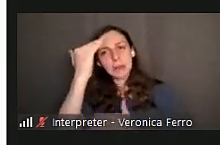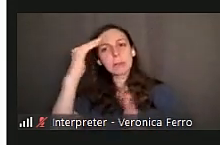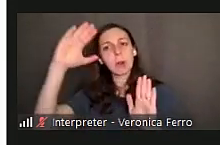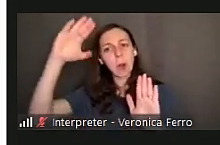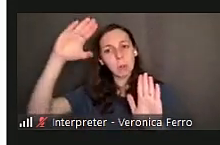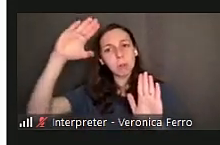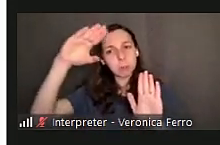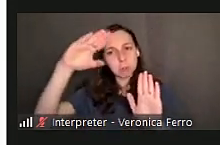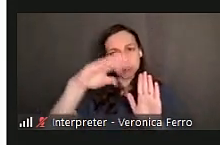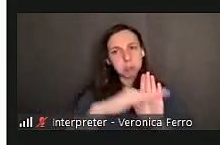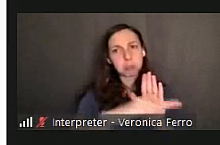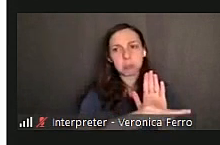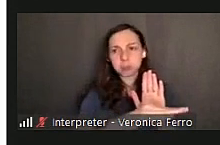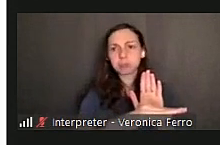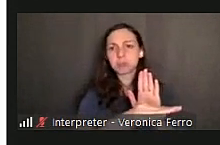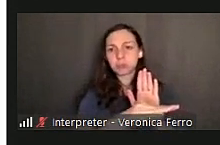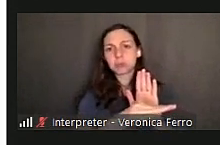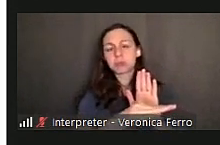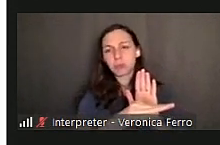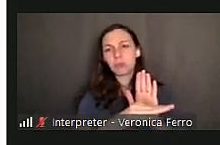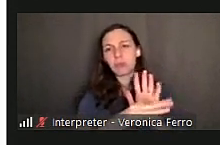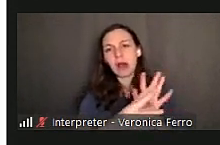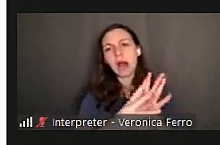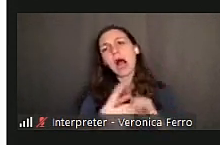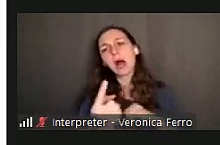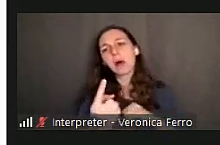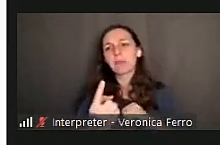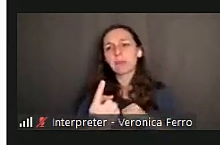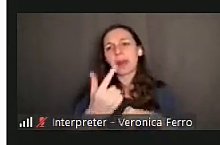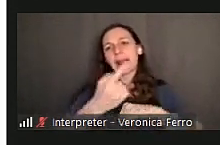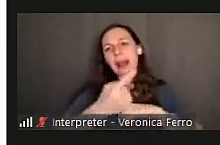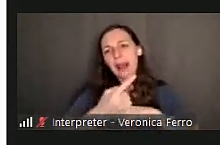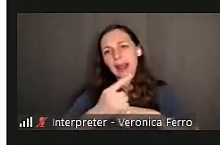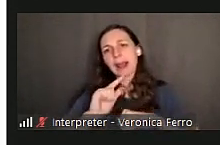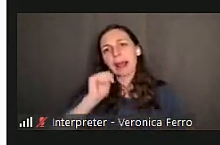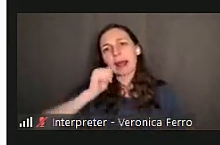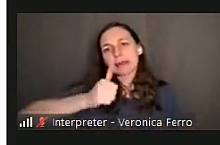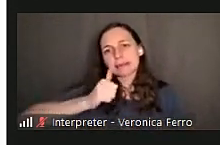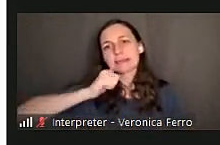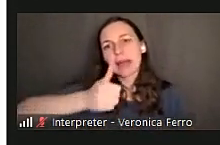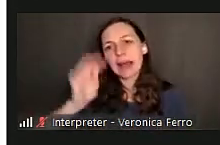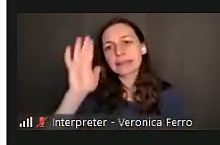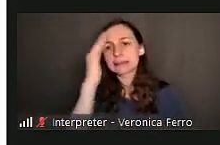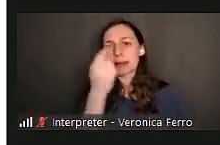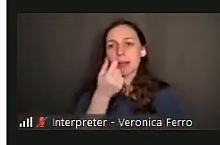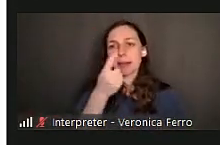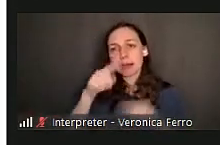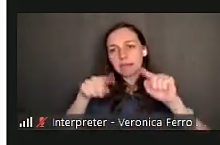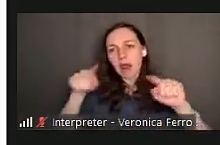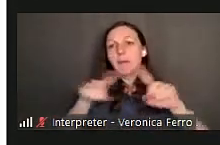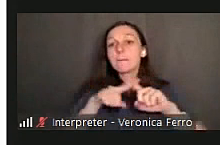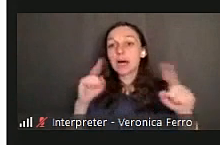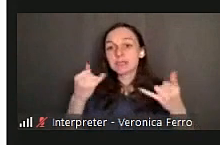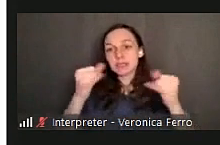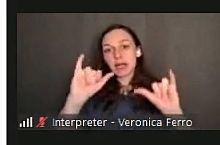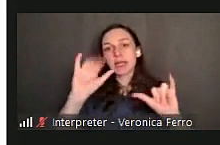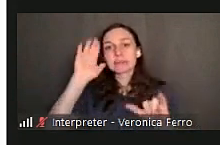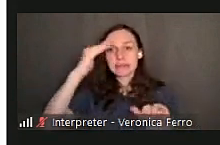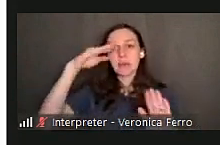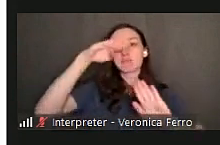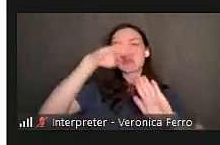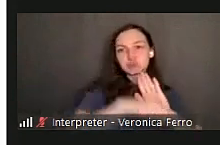down, even if day to day there was some variability. But we are now seeing an upward